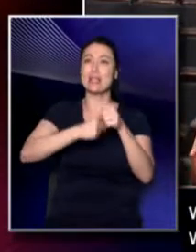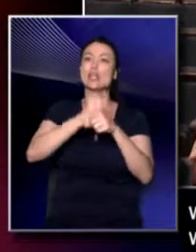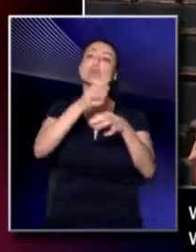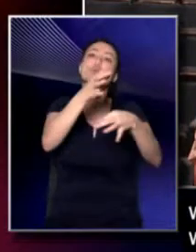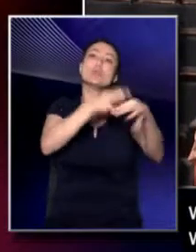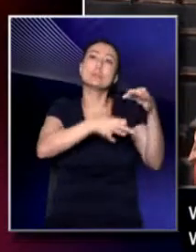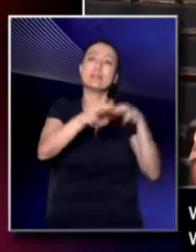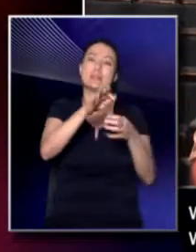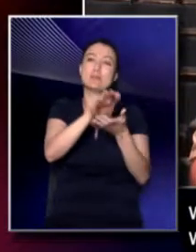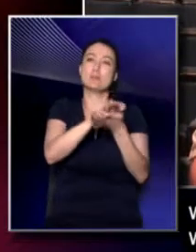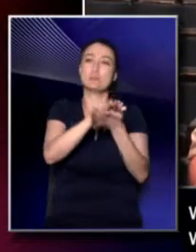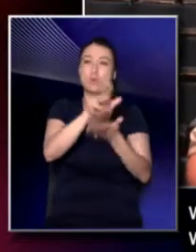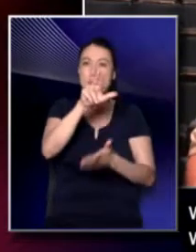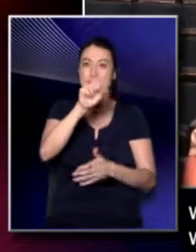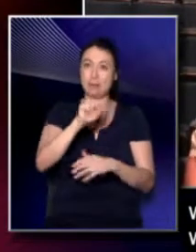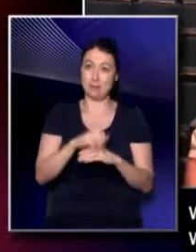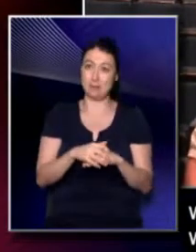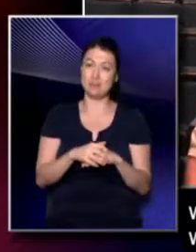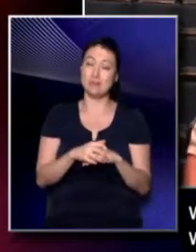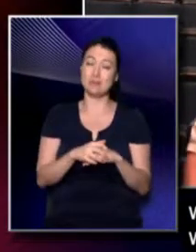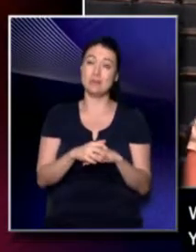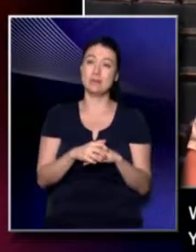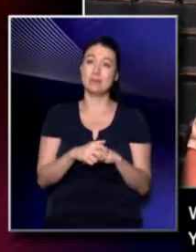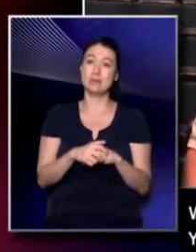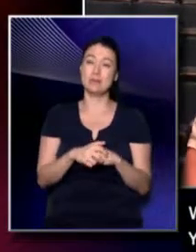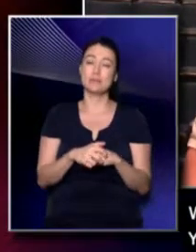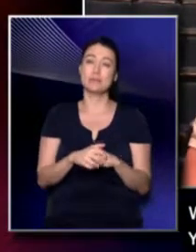replace our school buses.